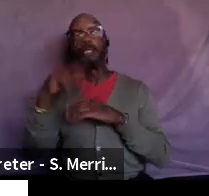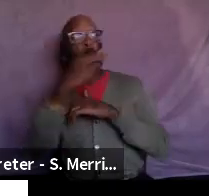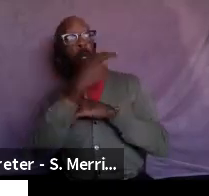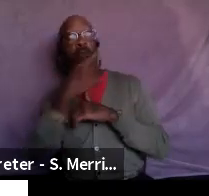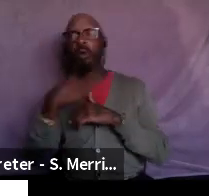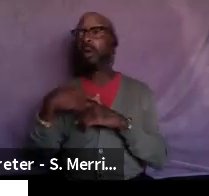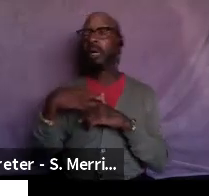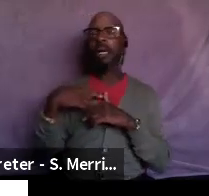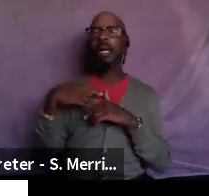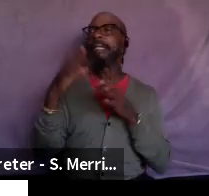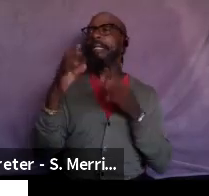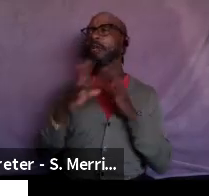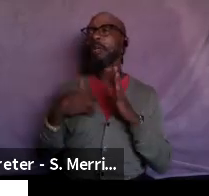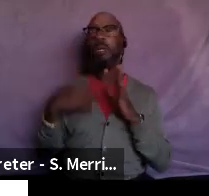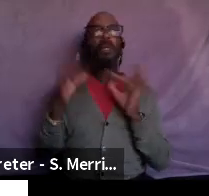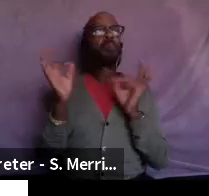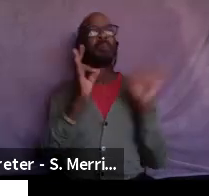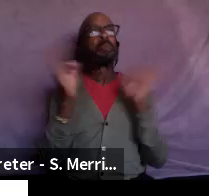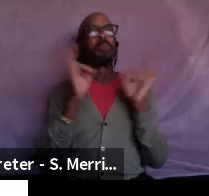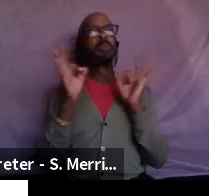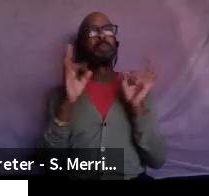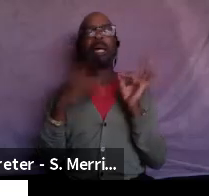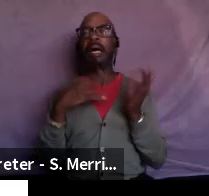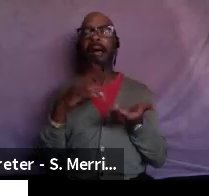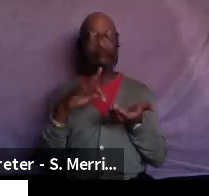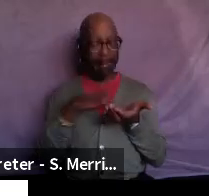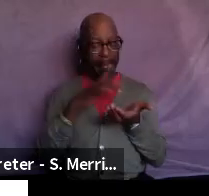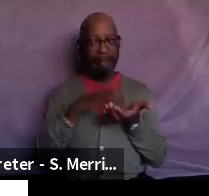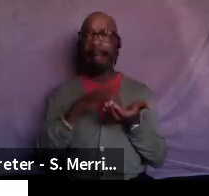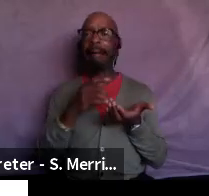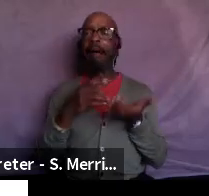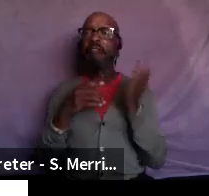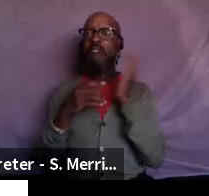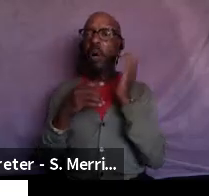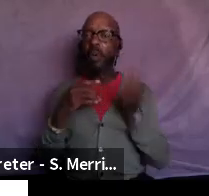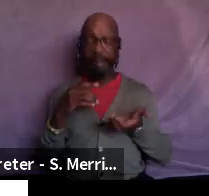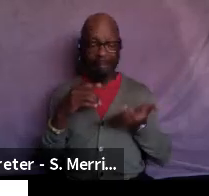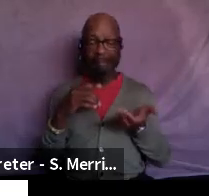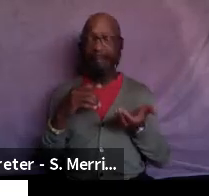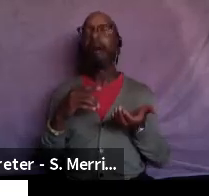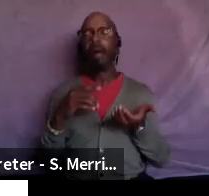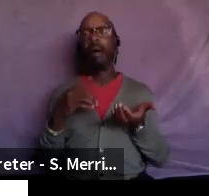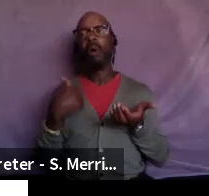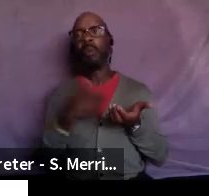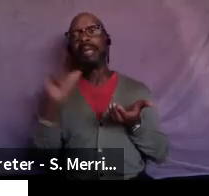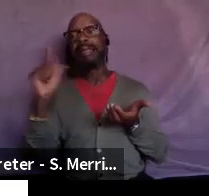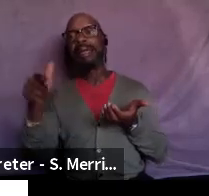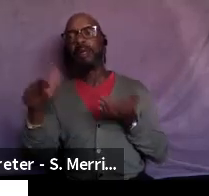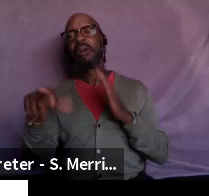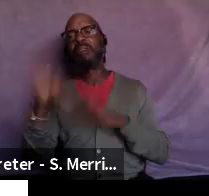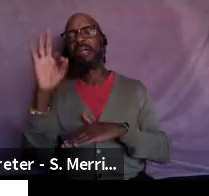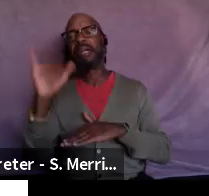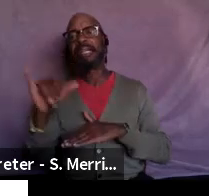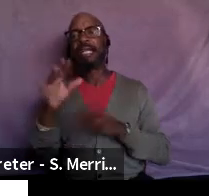was distracted by her phone during the appointment. So we found that the sign language interpreter was not qualified. Additionally,